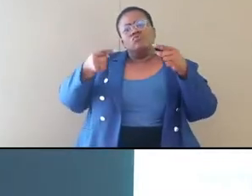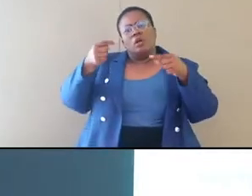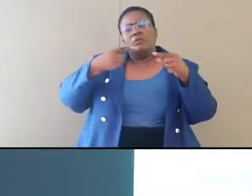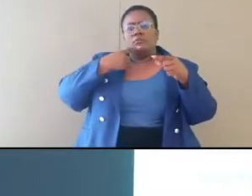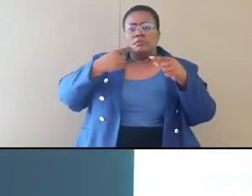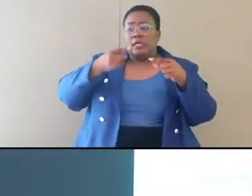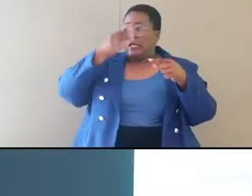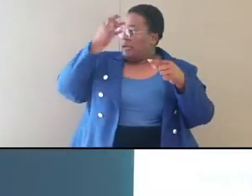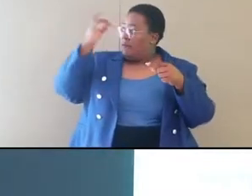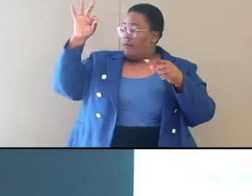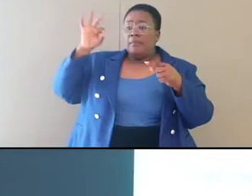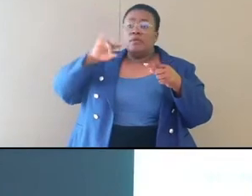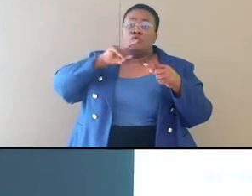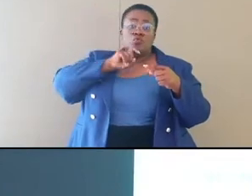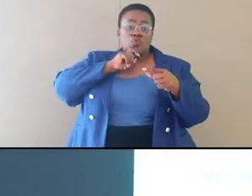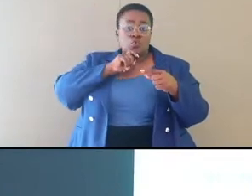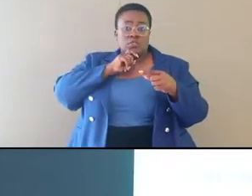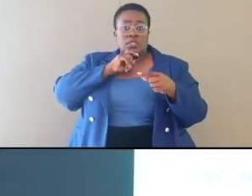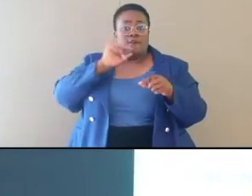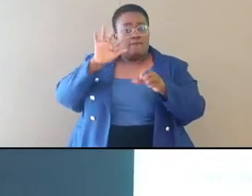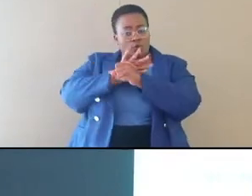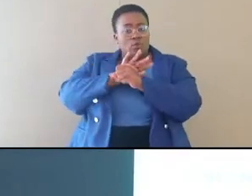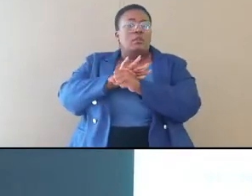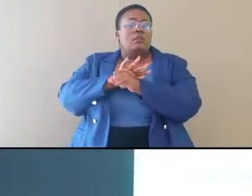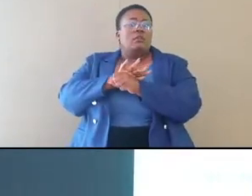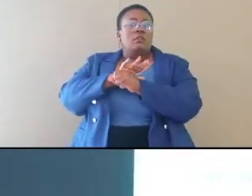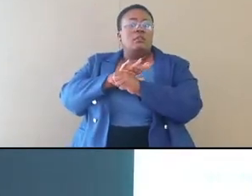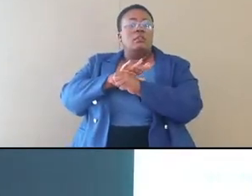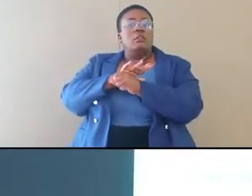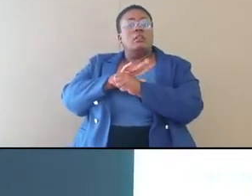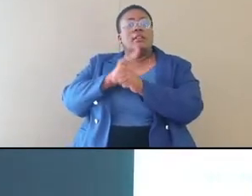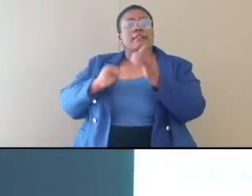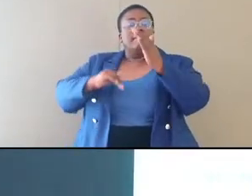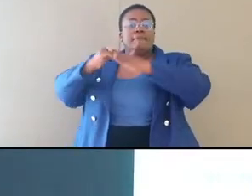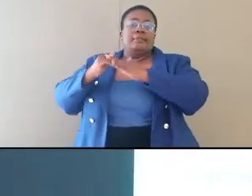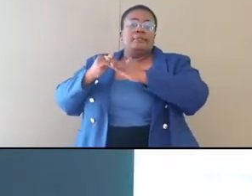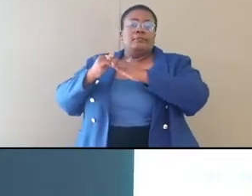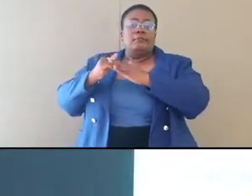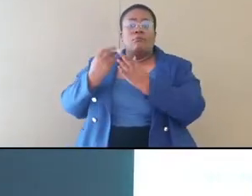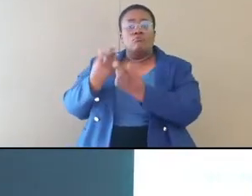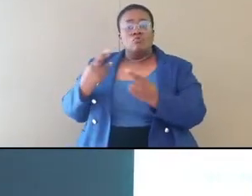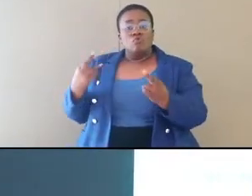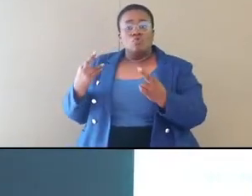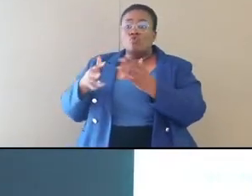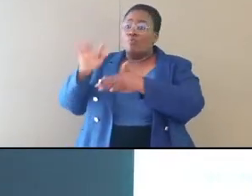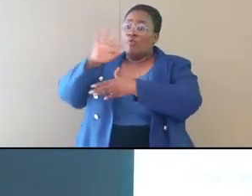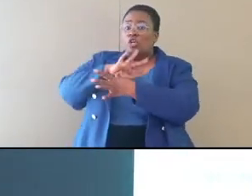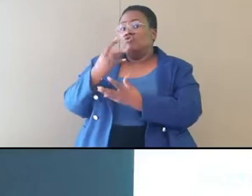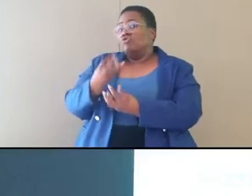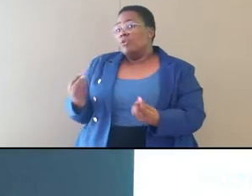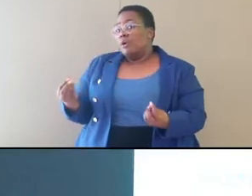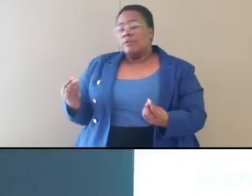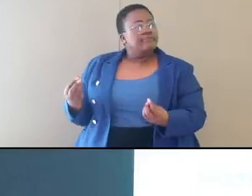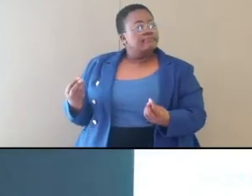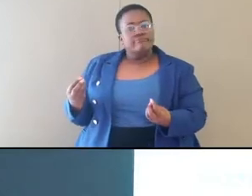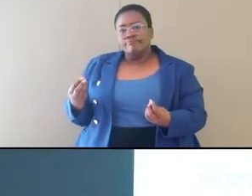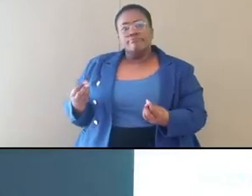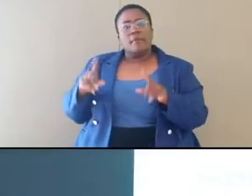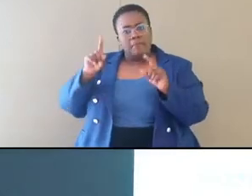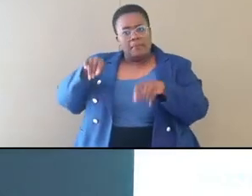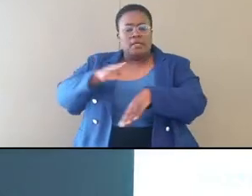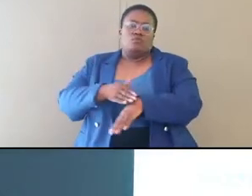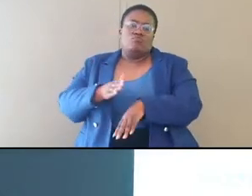the state is not using its maximum available resources to prioritize children and needs to redistribute more.